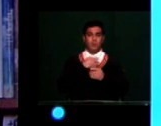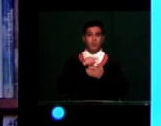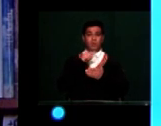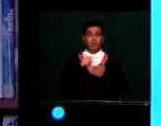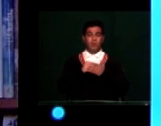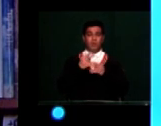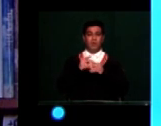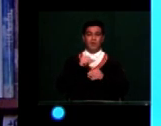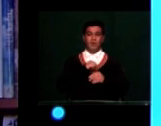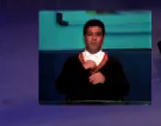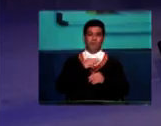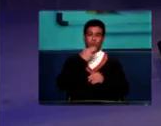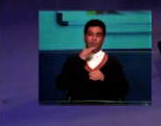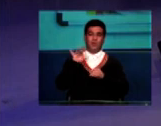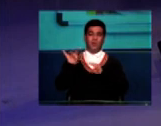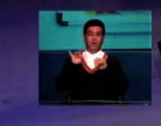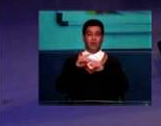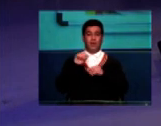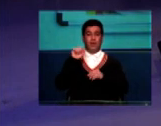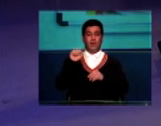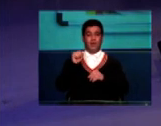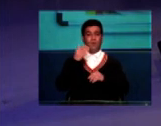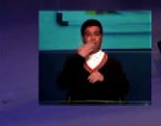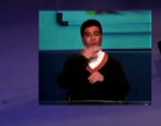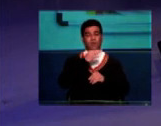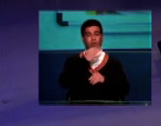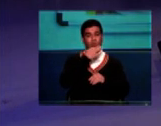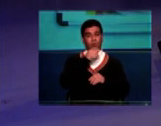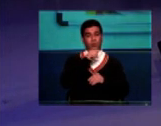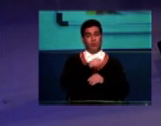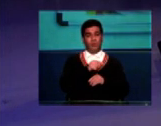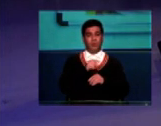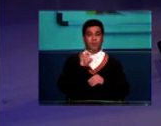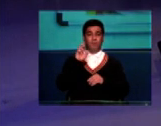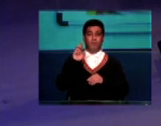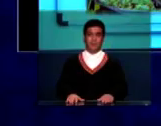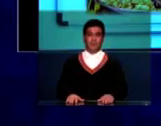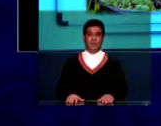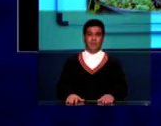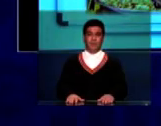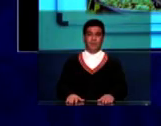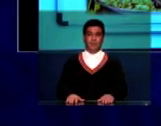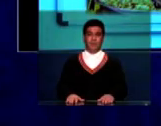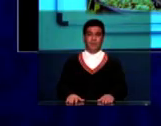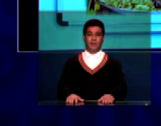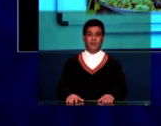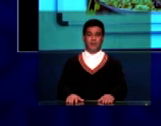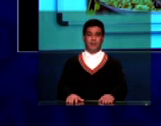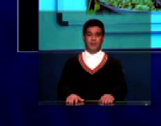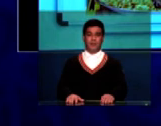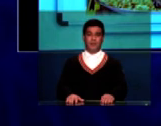tanlangan o'quvchi A shartida palovni yoqtirishining, B shartida esa mantini yoqtira